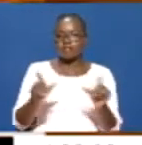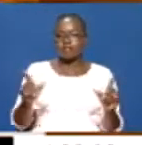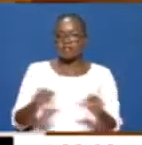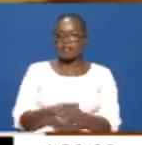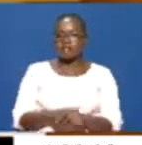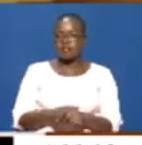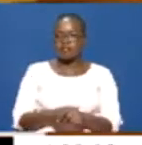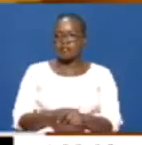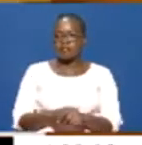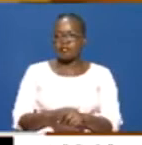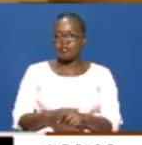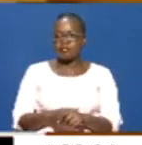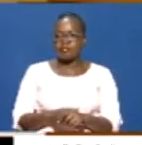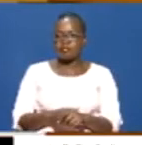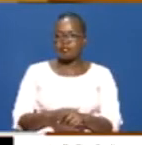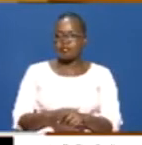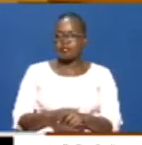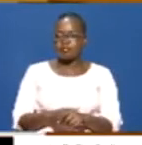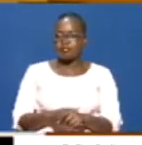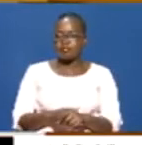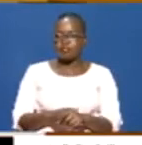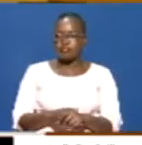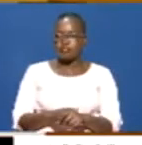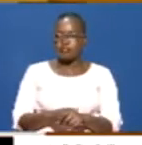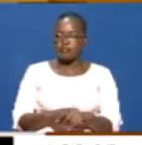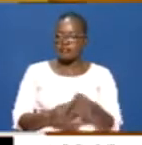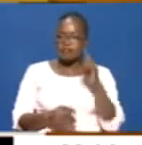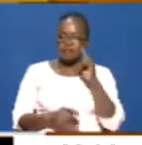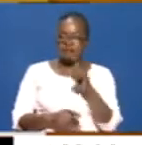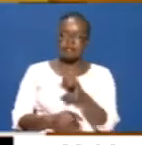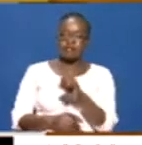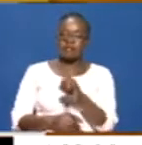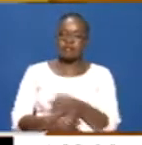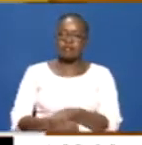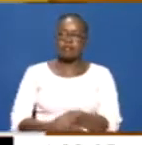Kenya Education Cloud facility can be accessed through